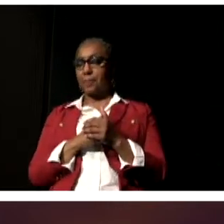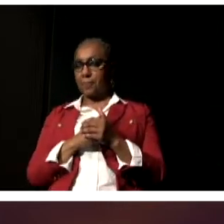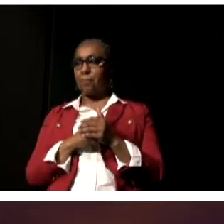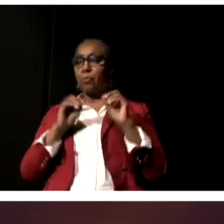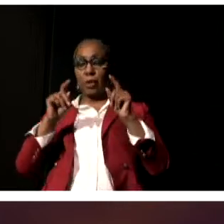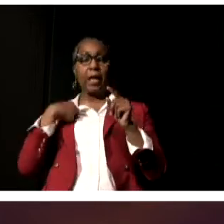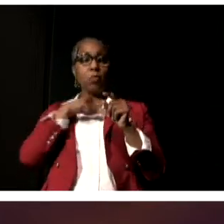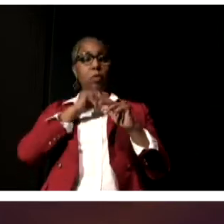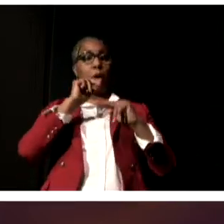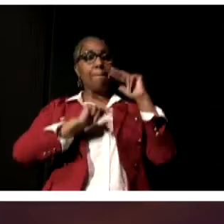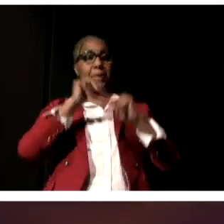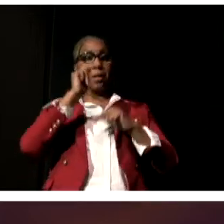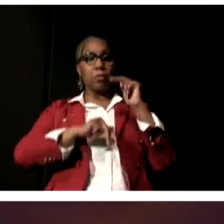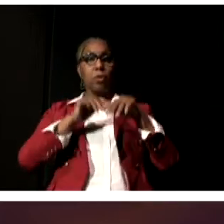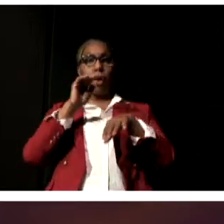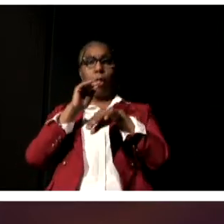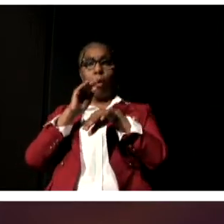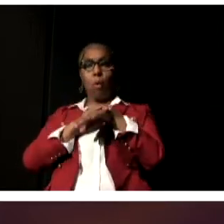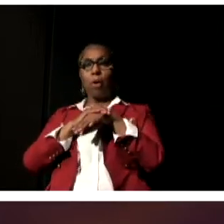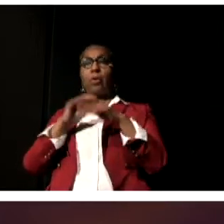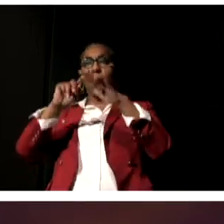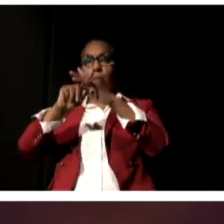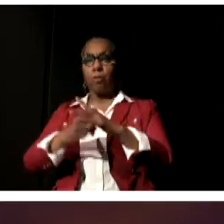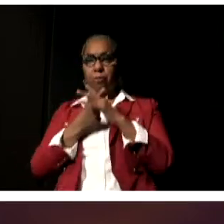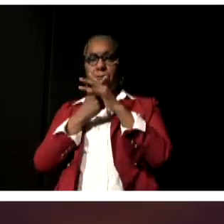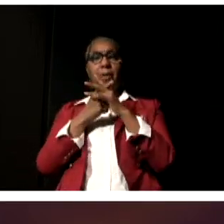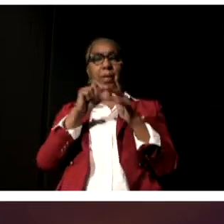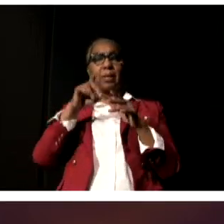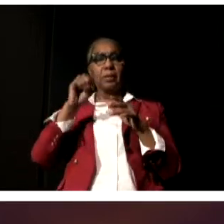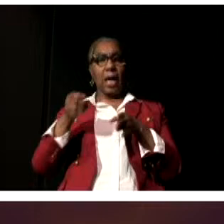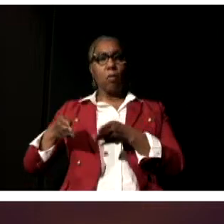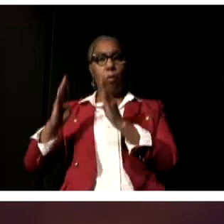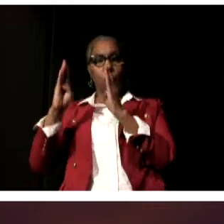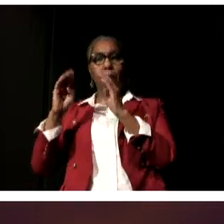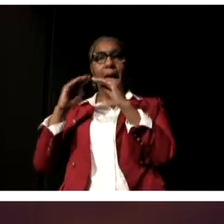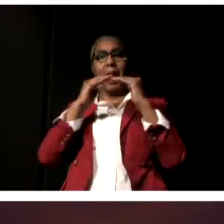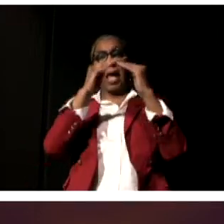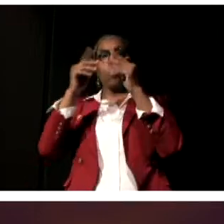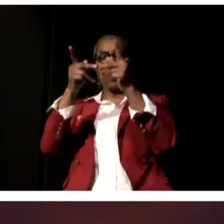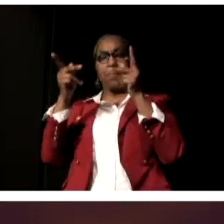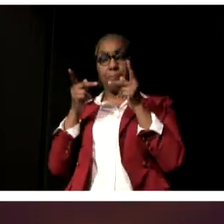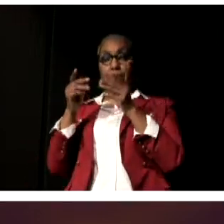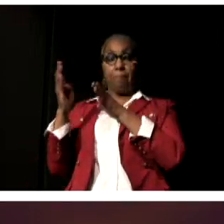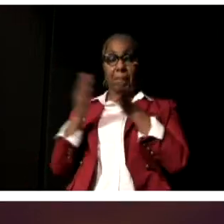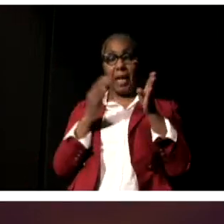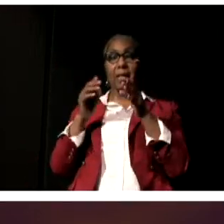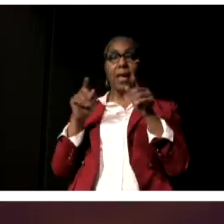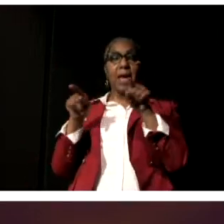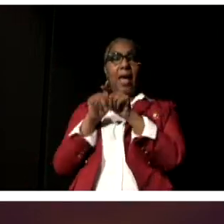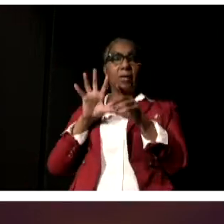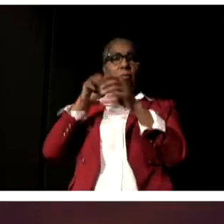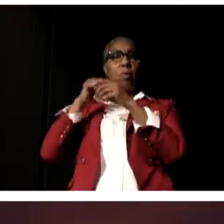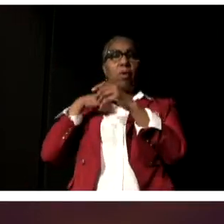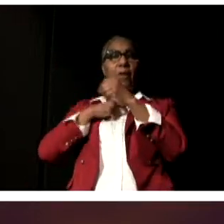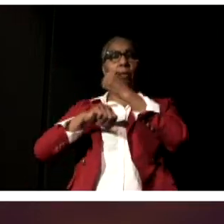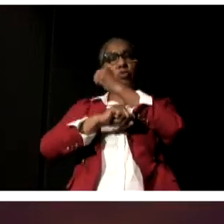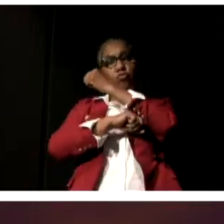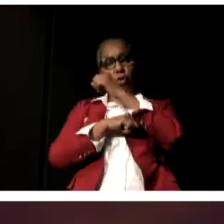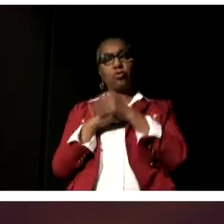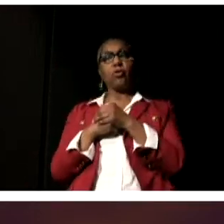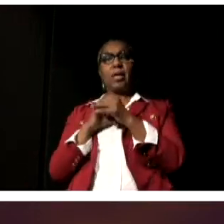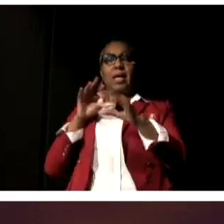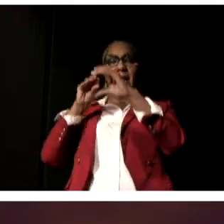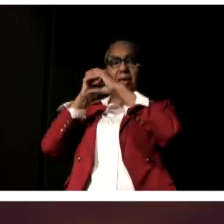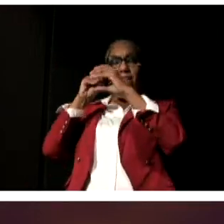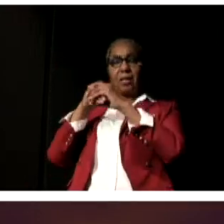We will build on this by implementing a sidewalk equity plan as a part of our infrastructure strategy, investing